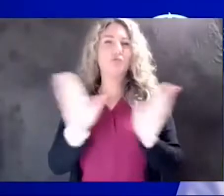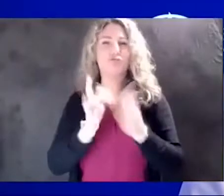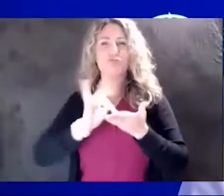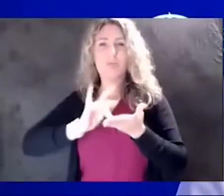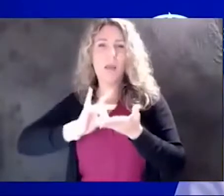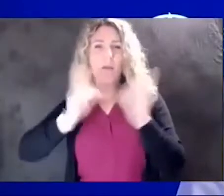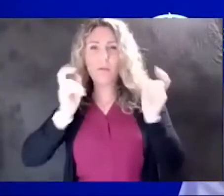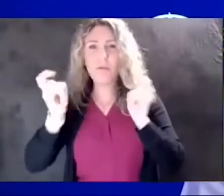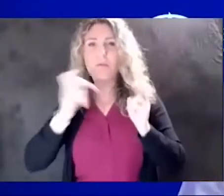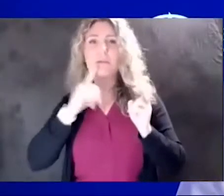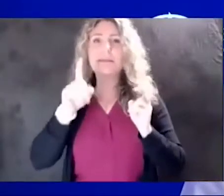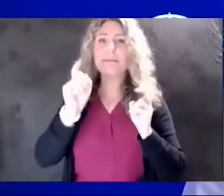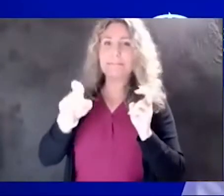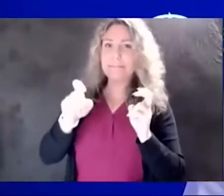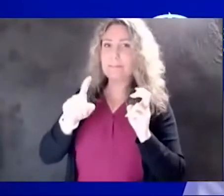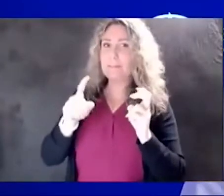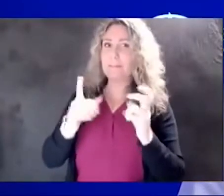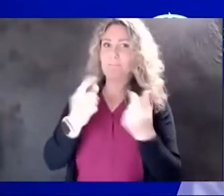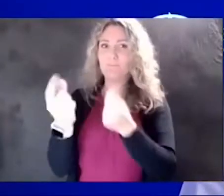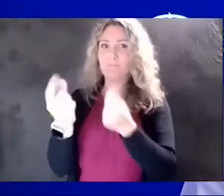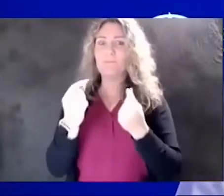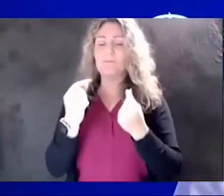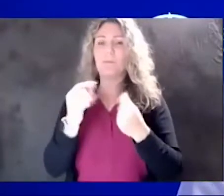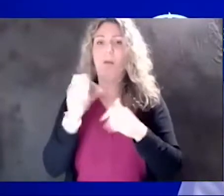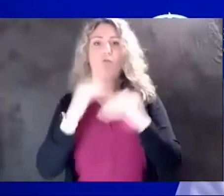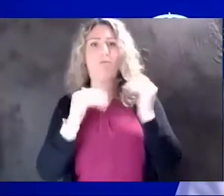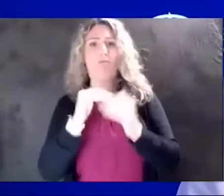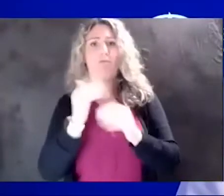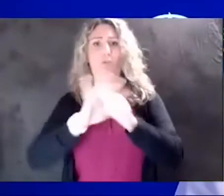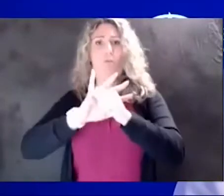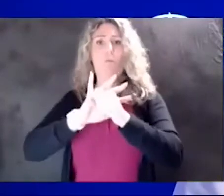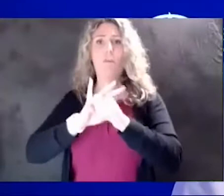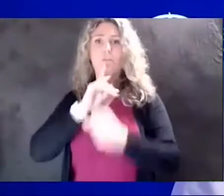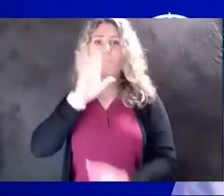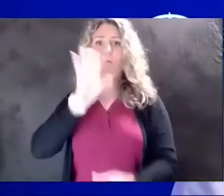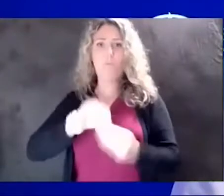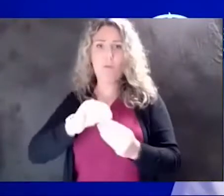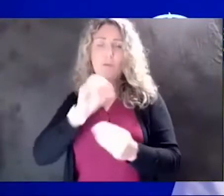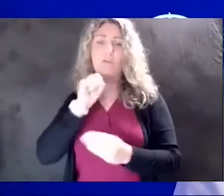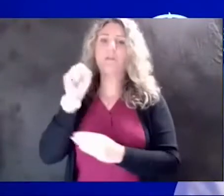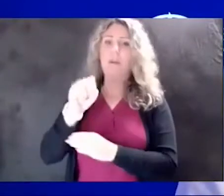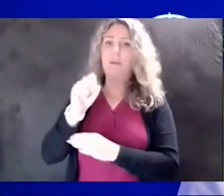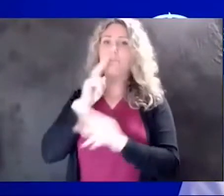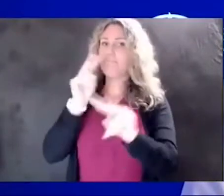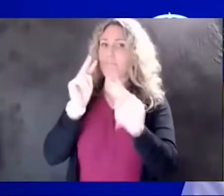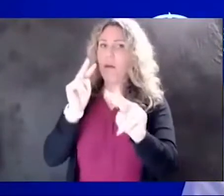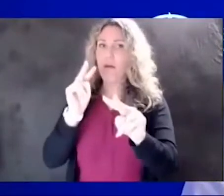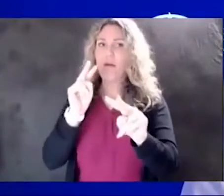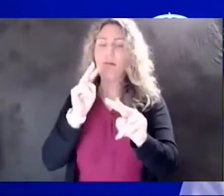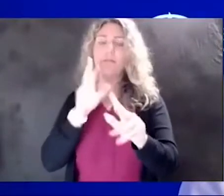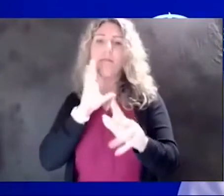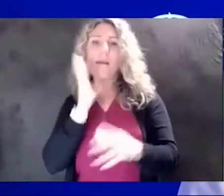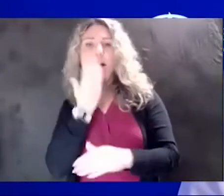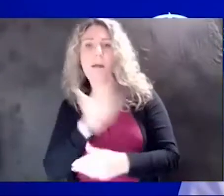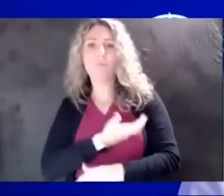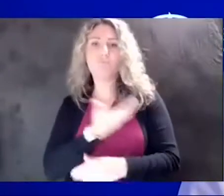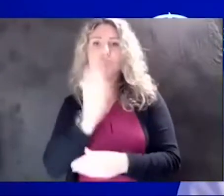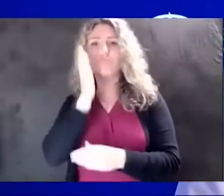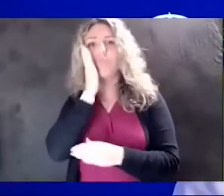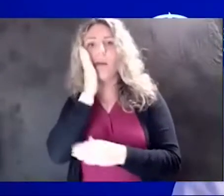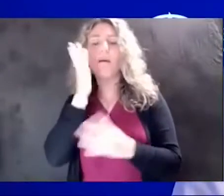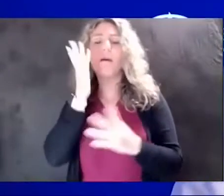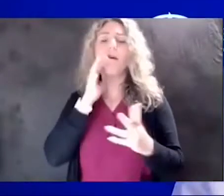tending to rather than COVID. So overall, yes, we have to continue to monitor our bed capacity and